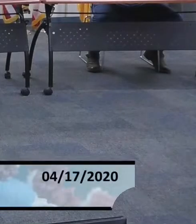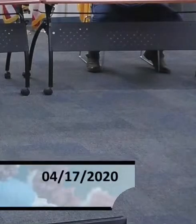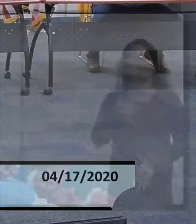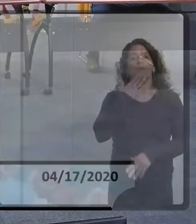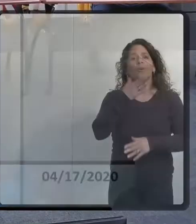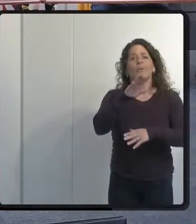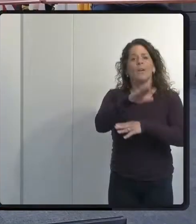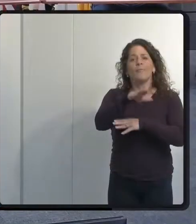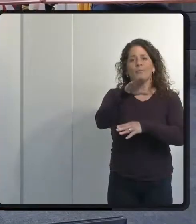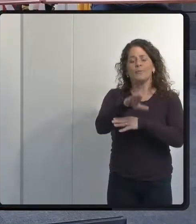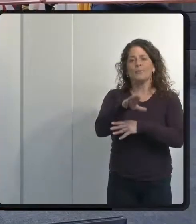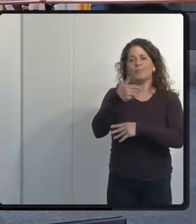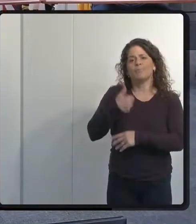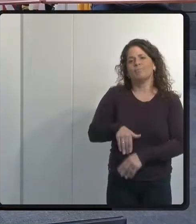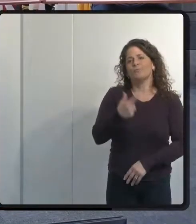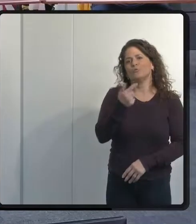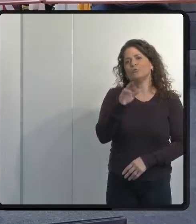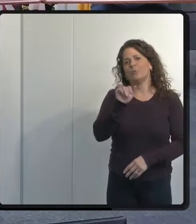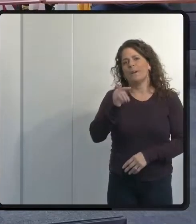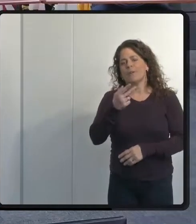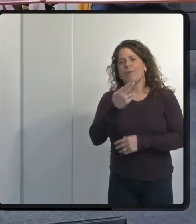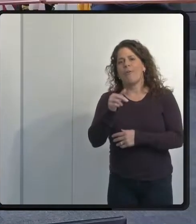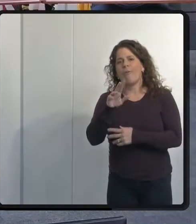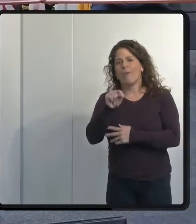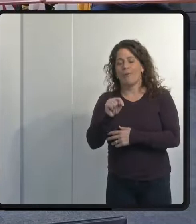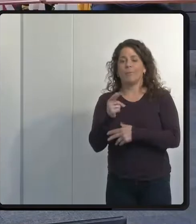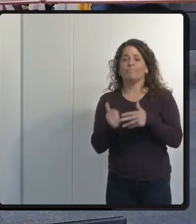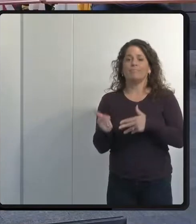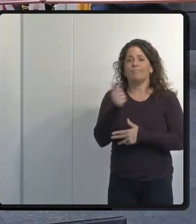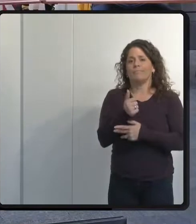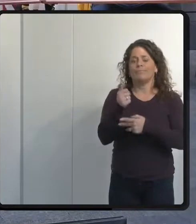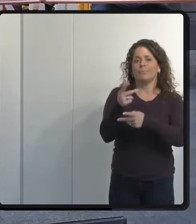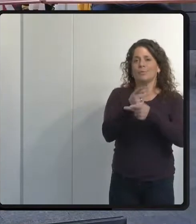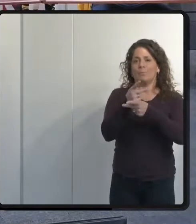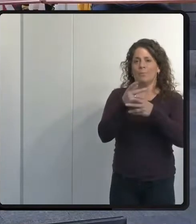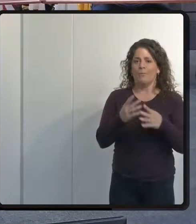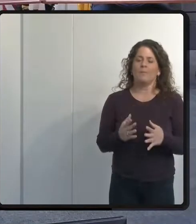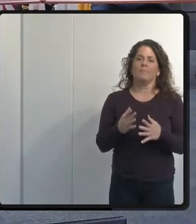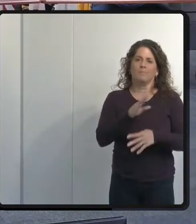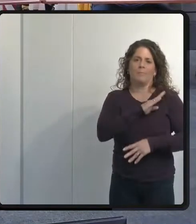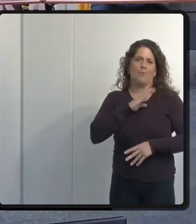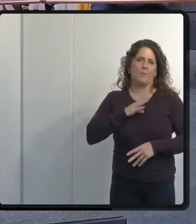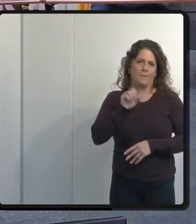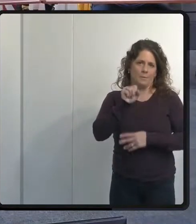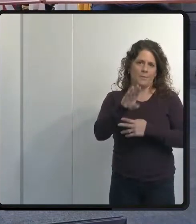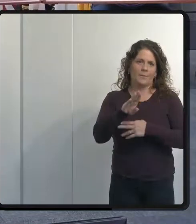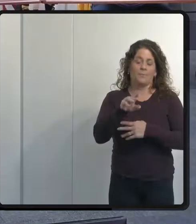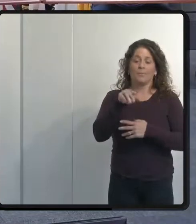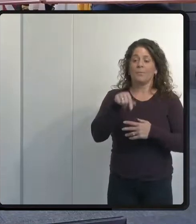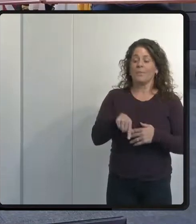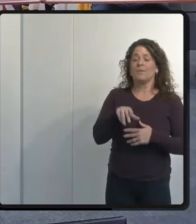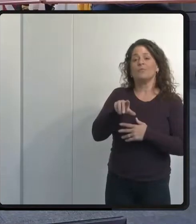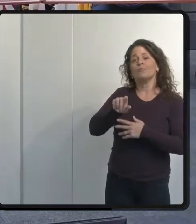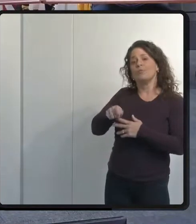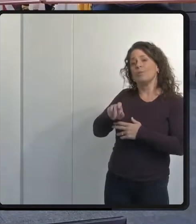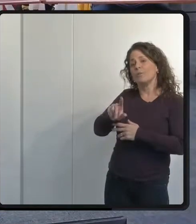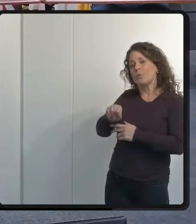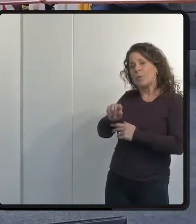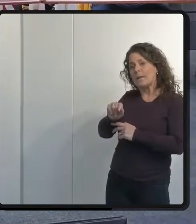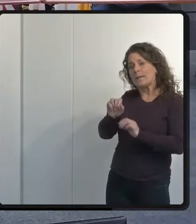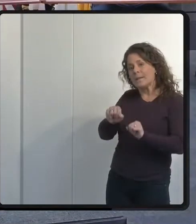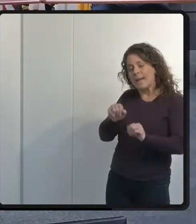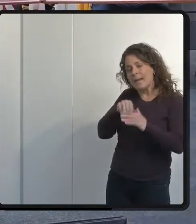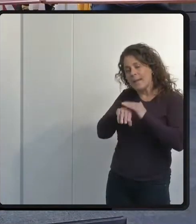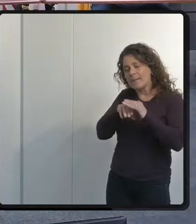Good afternoon. I'm Greg Hart, Chair of the Santa Barbara County Board of Supervisors. This press conference is broadcasting on County TV Channel 20